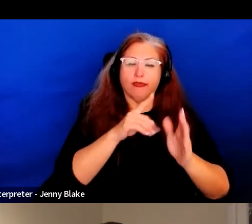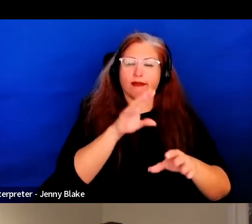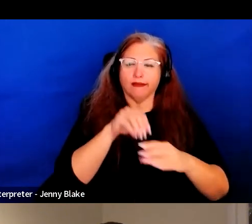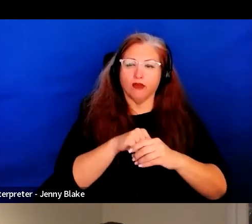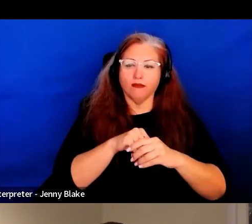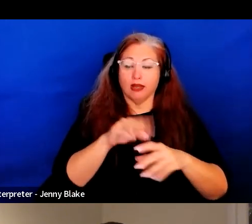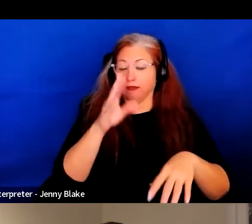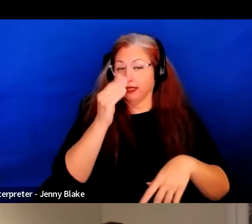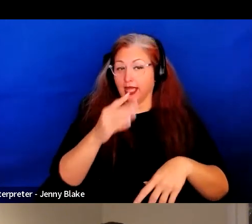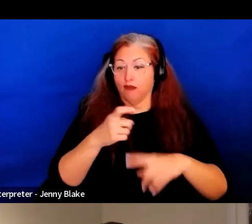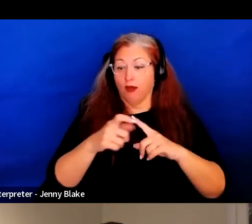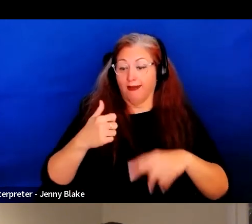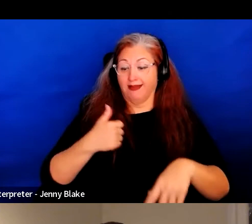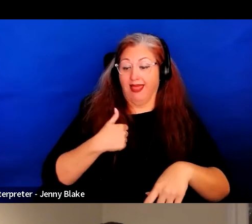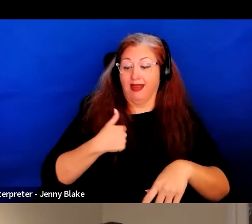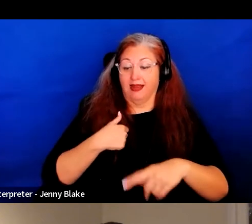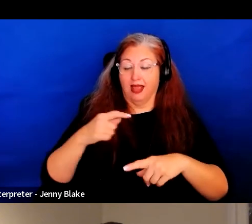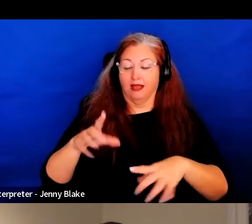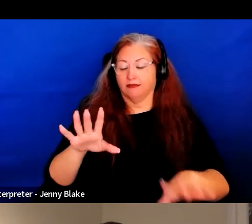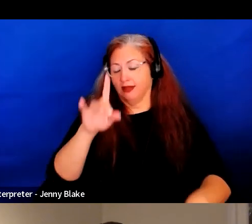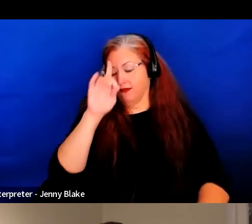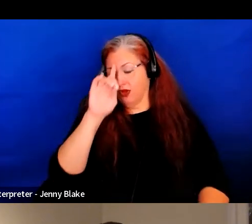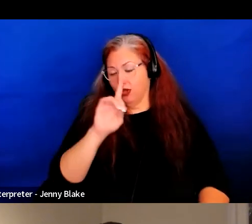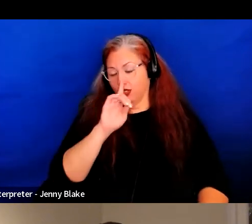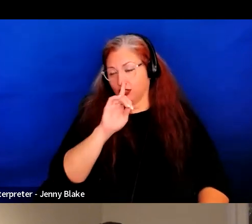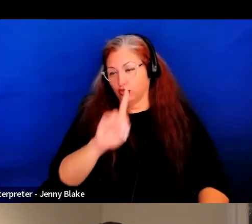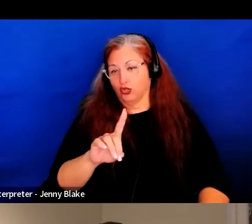And I can tell you from Canada, for sure,